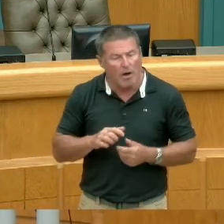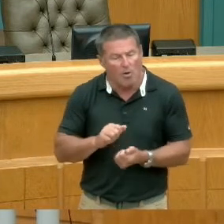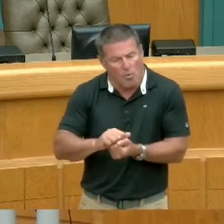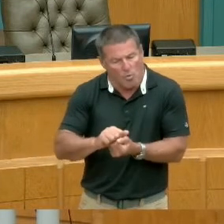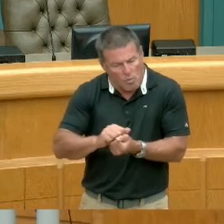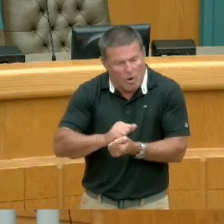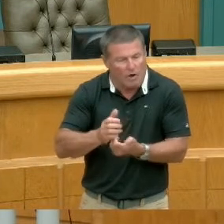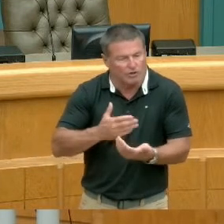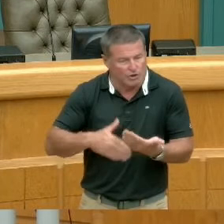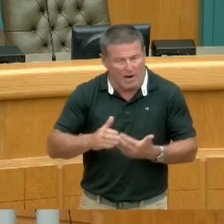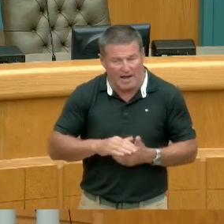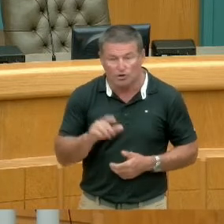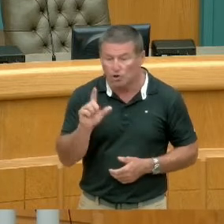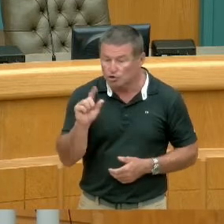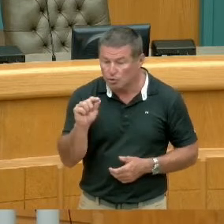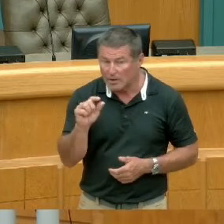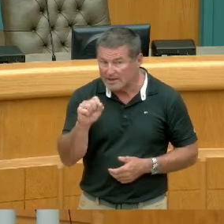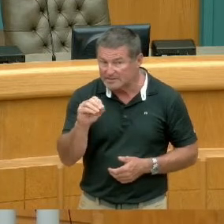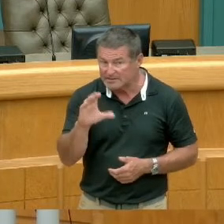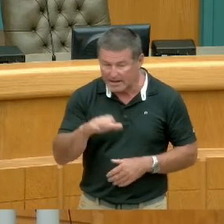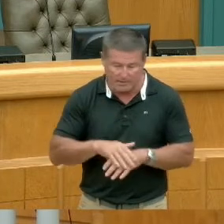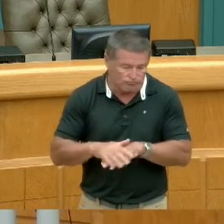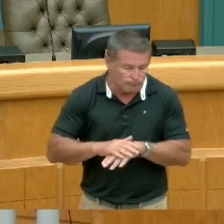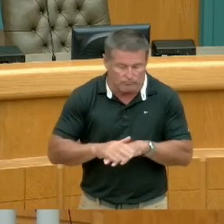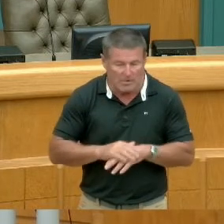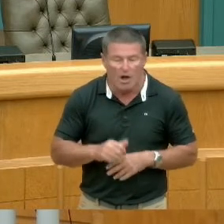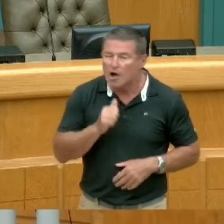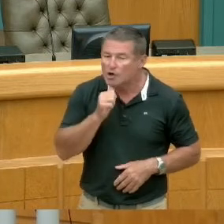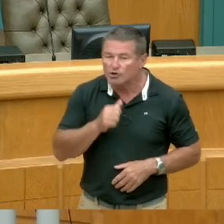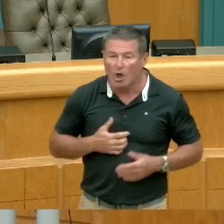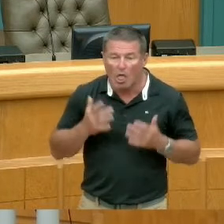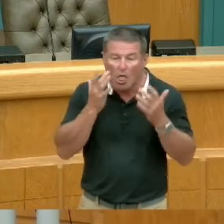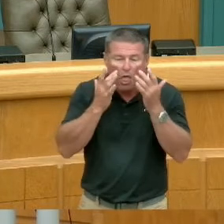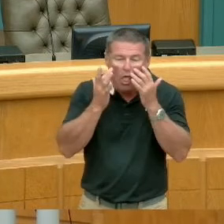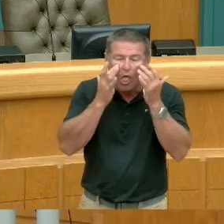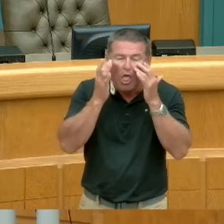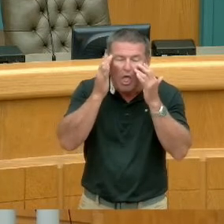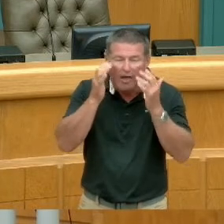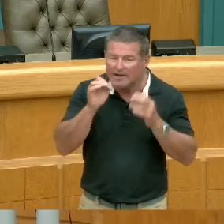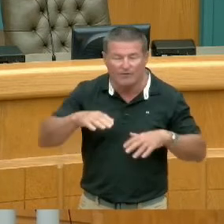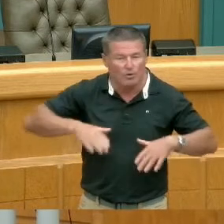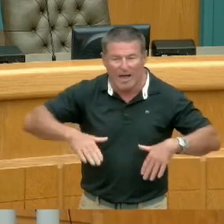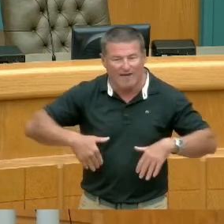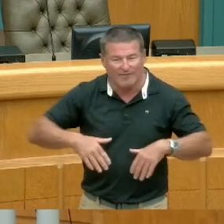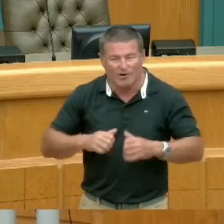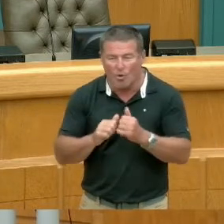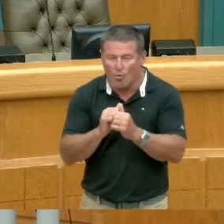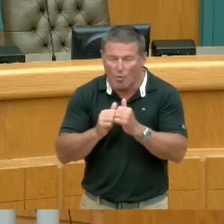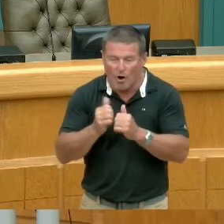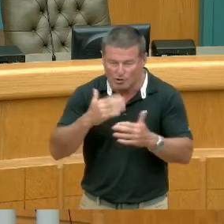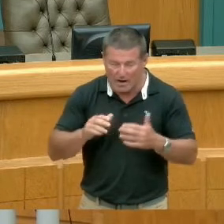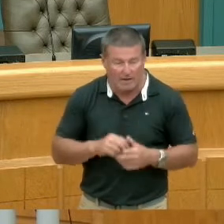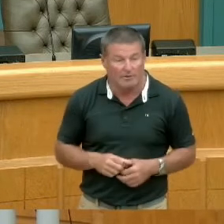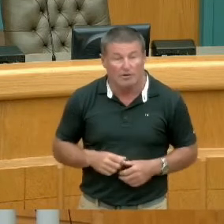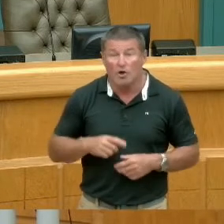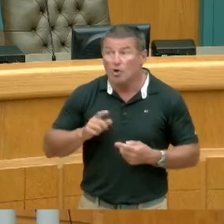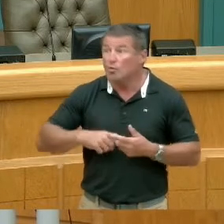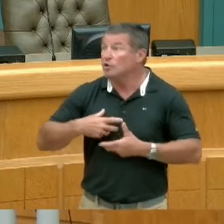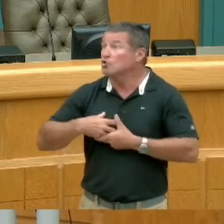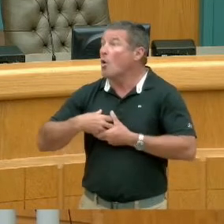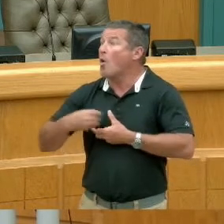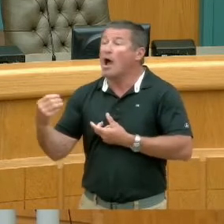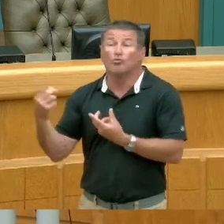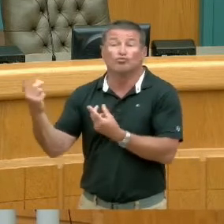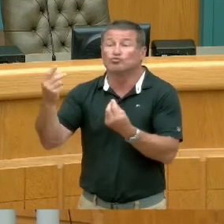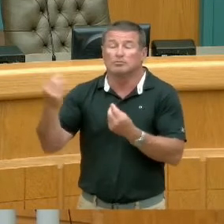washing for at least 20 seconds, avoid touching your eyes, nose, and mouth with unwashed hands, wear a mask when you're out in